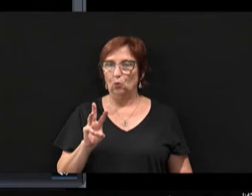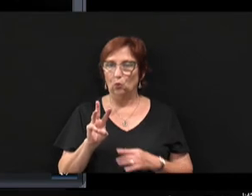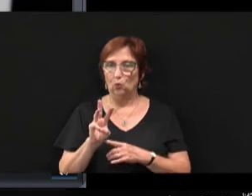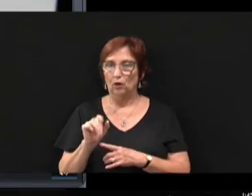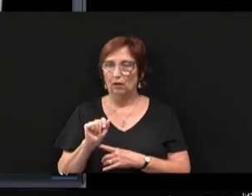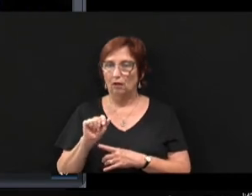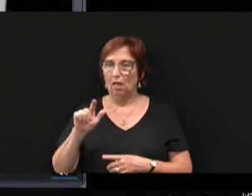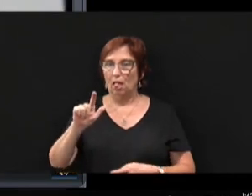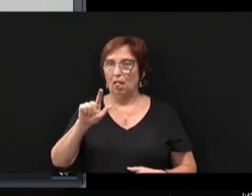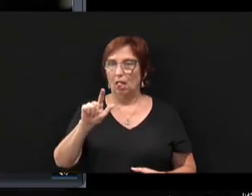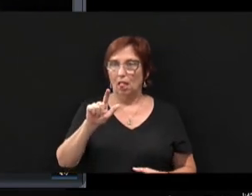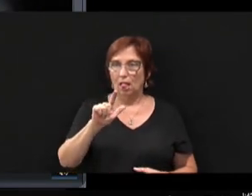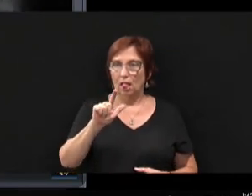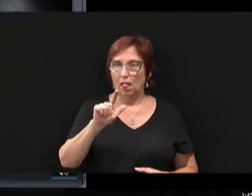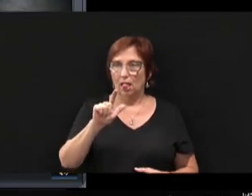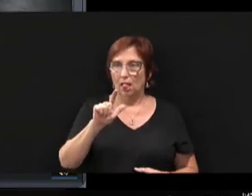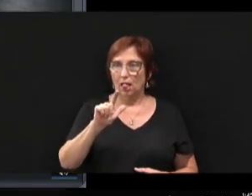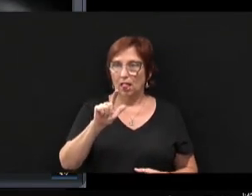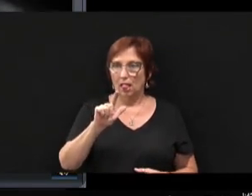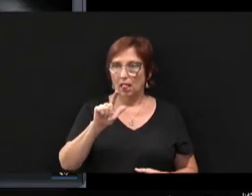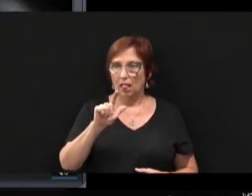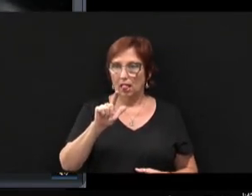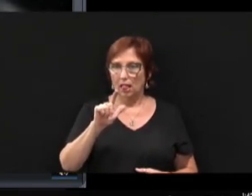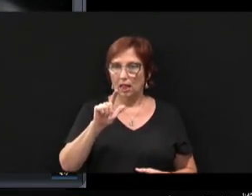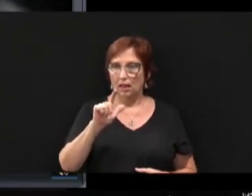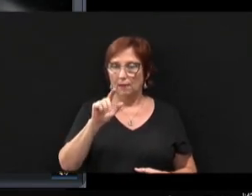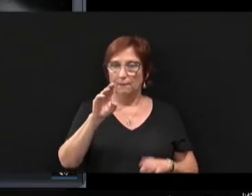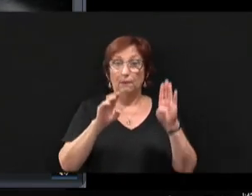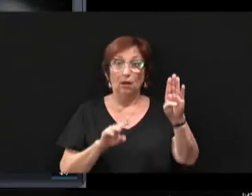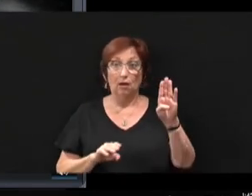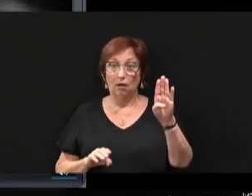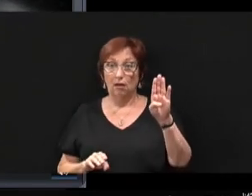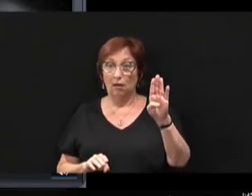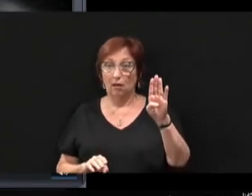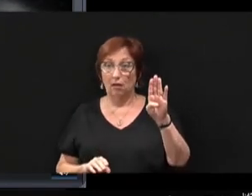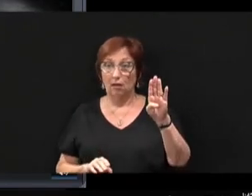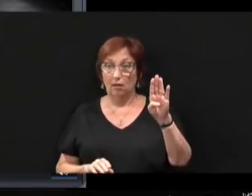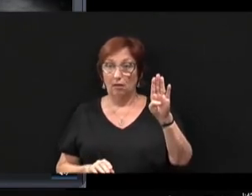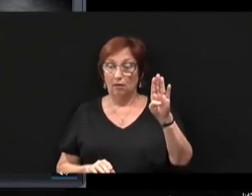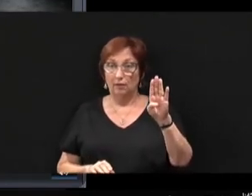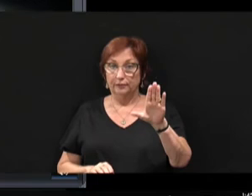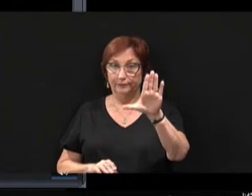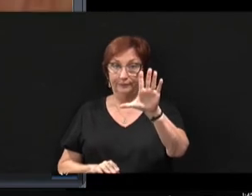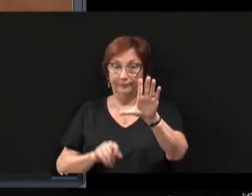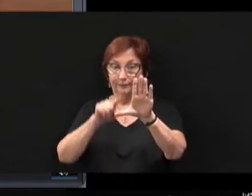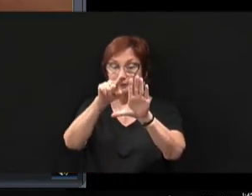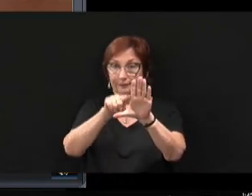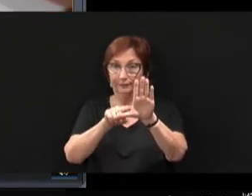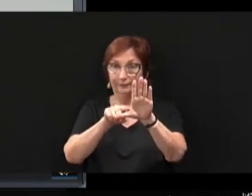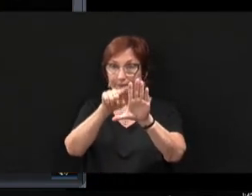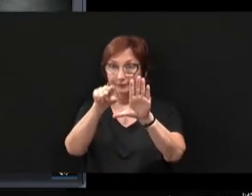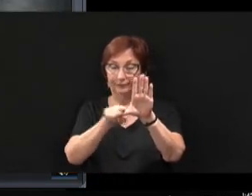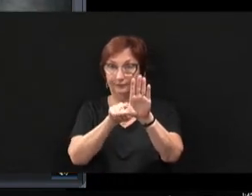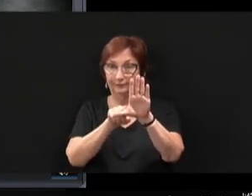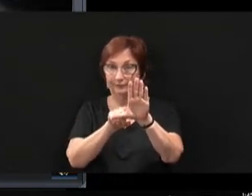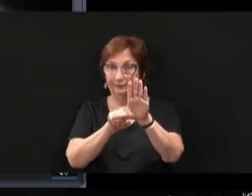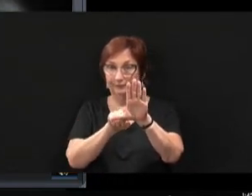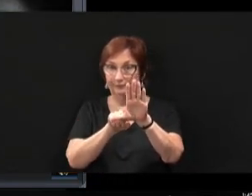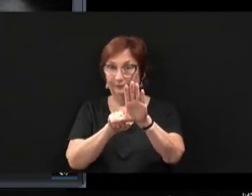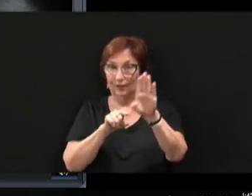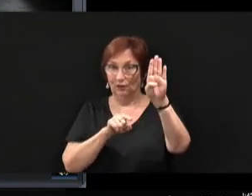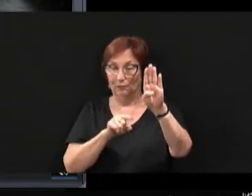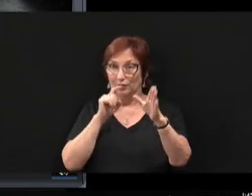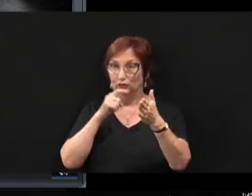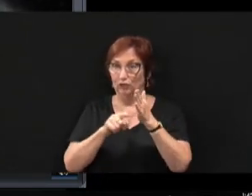Good job. Tongue behind the teeth. Prove it to me. Good job on getting those B checkers out.